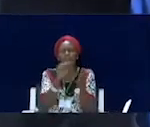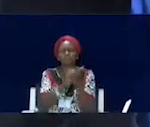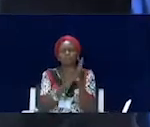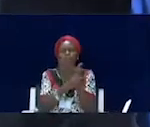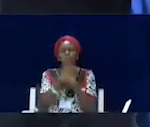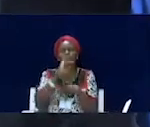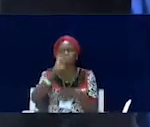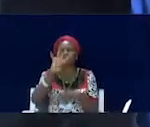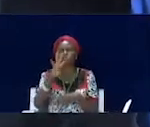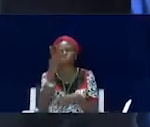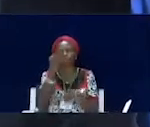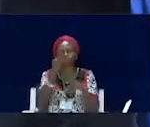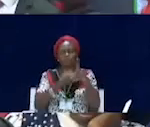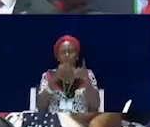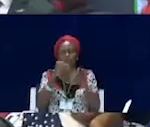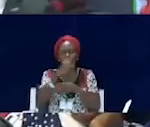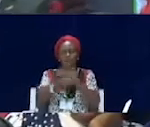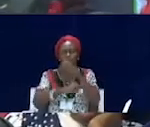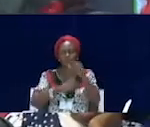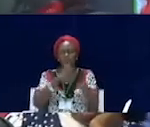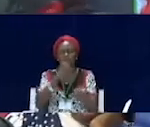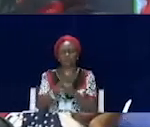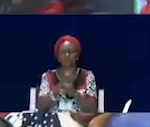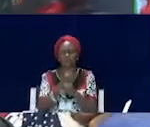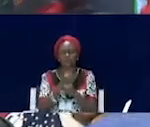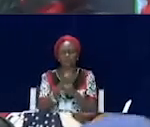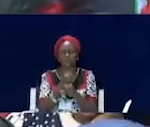the fourth month of the year.